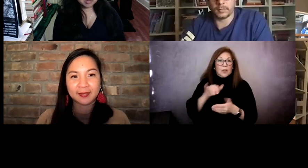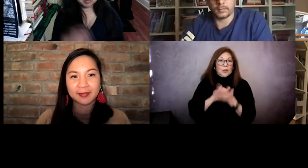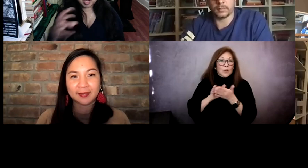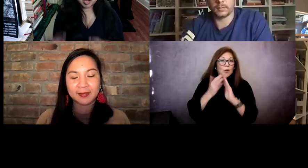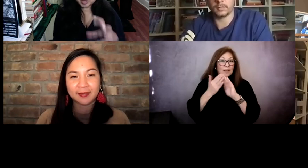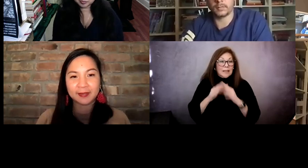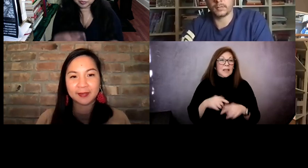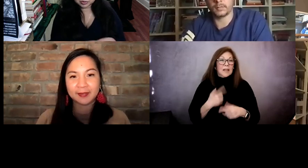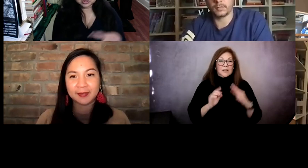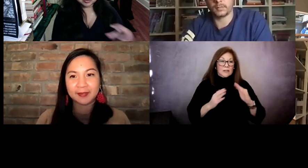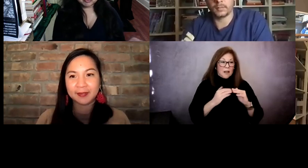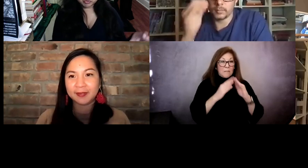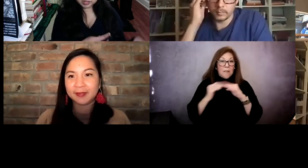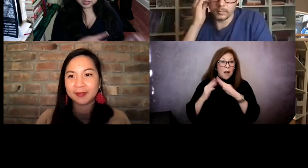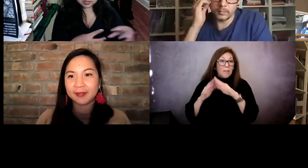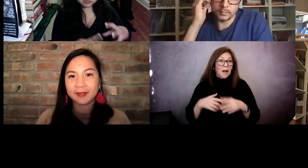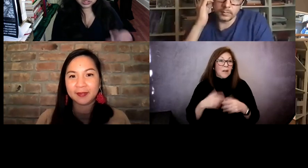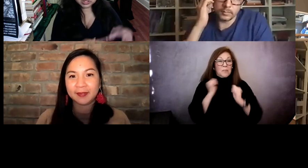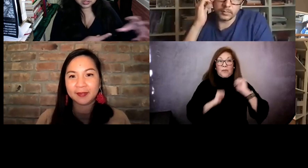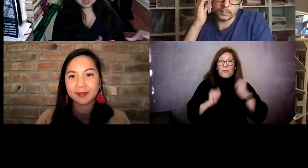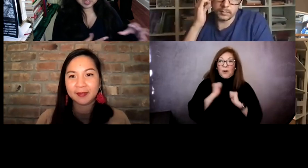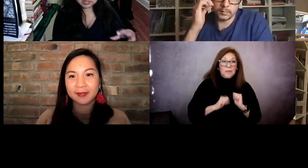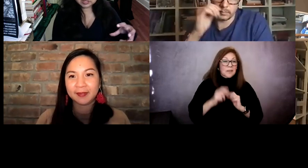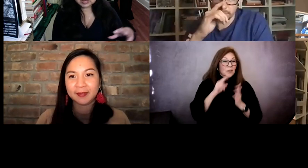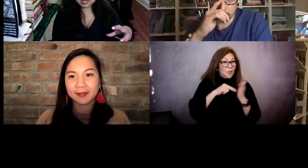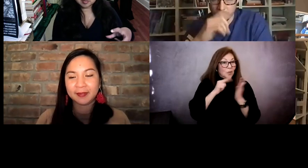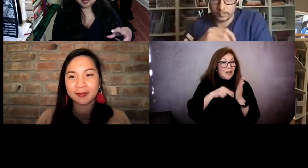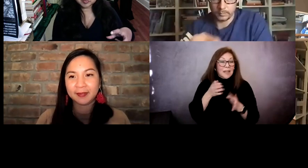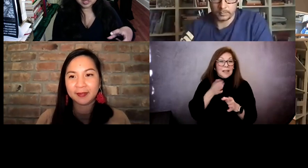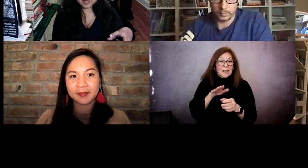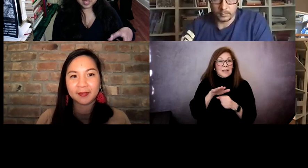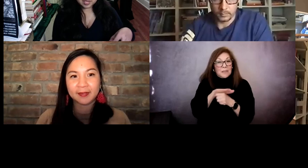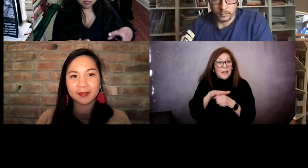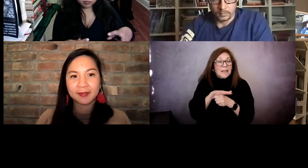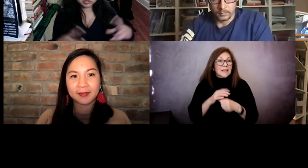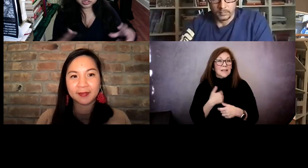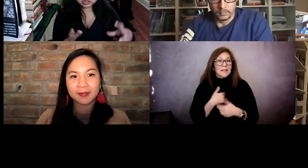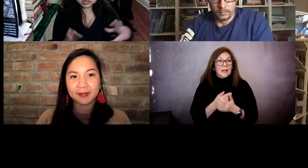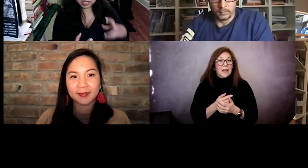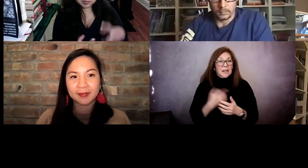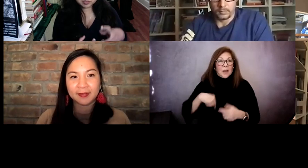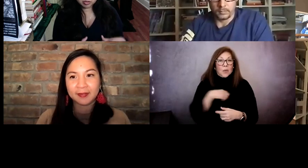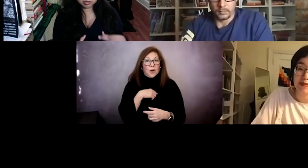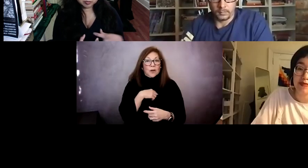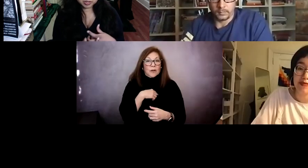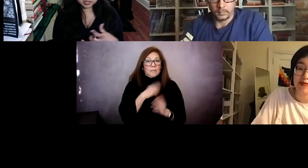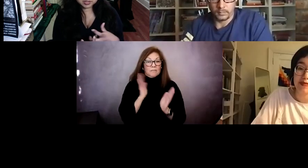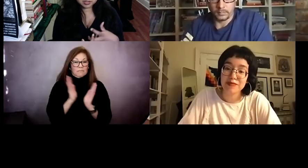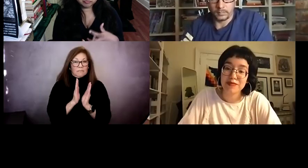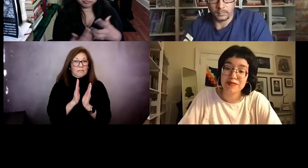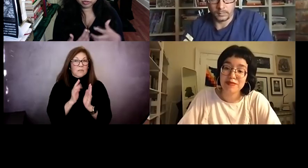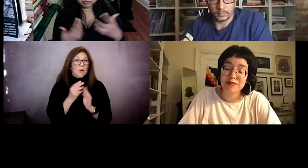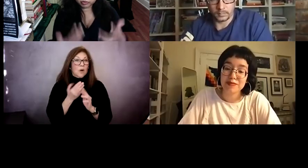these kind of pop-up performance readings and spaces that were initially kept small